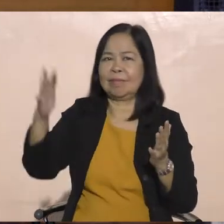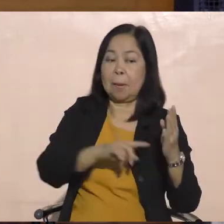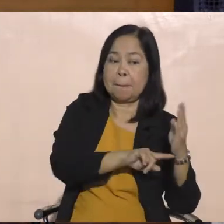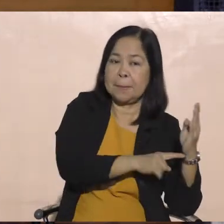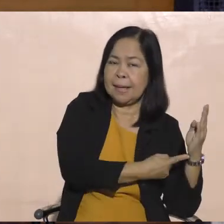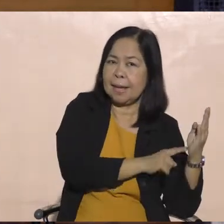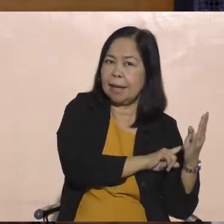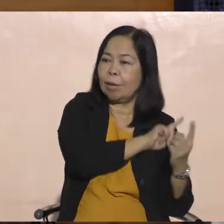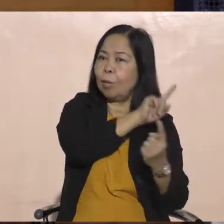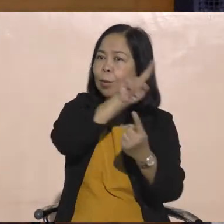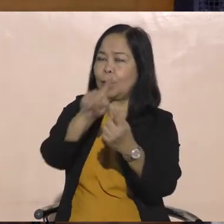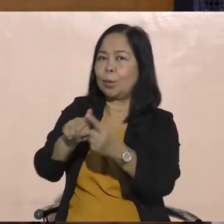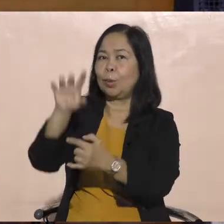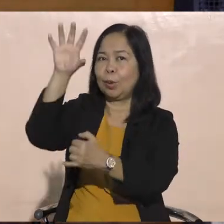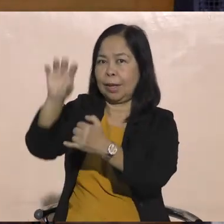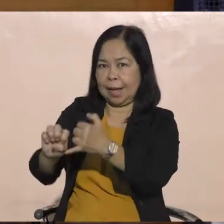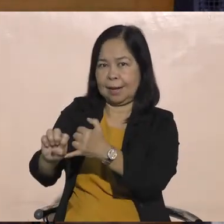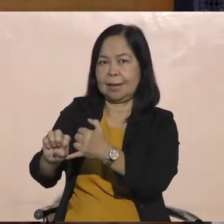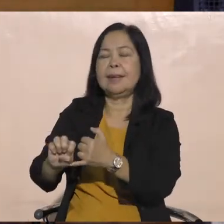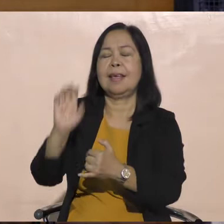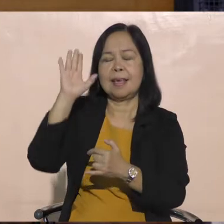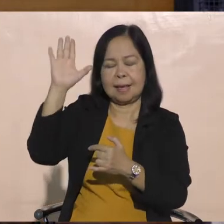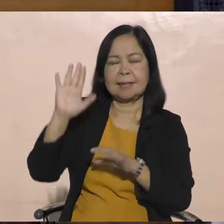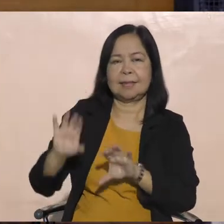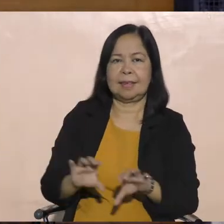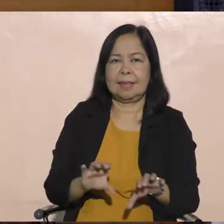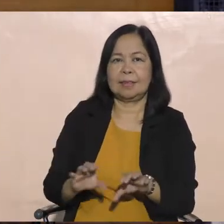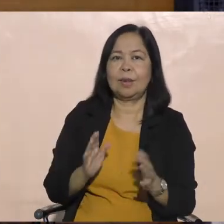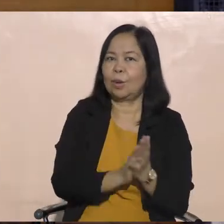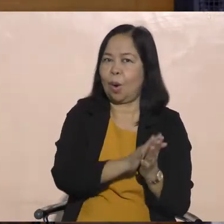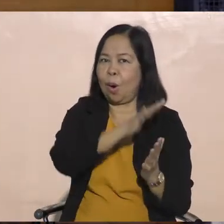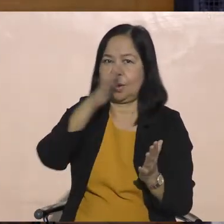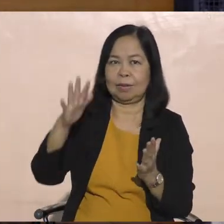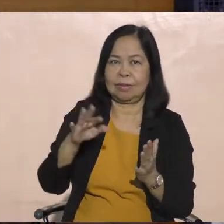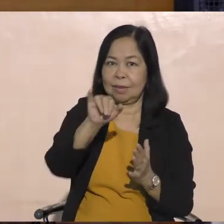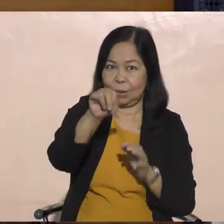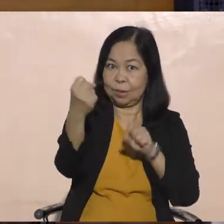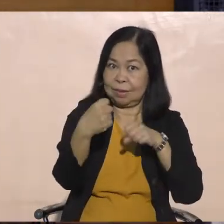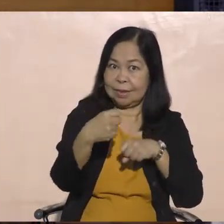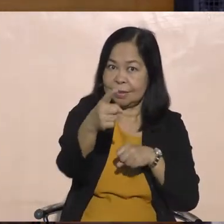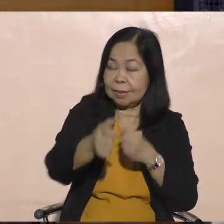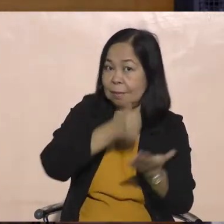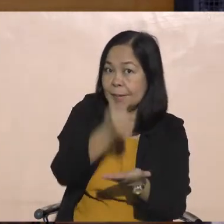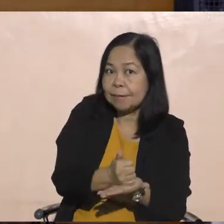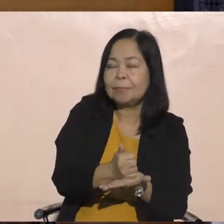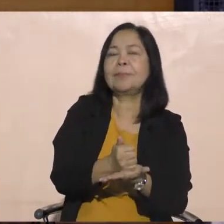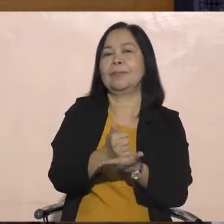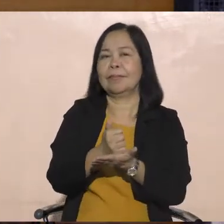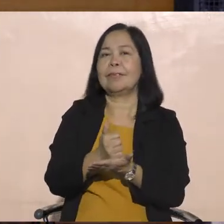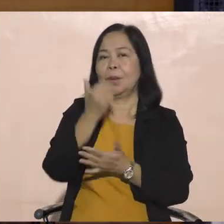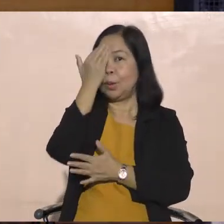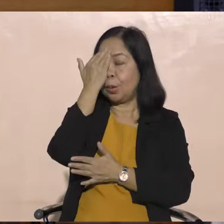end, His deeds are glorious. Hallelujah. Can you say amen? Praise God. You know what? Even